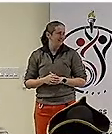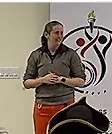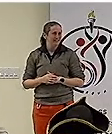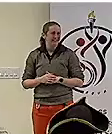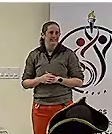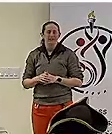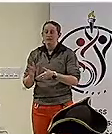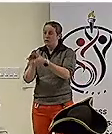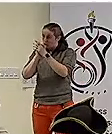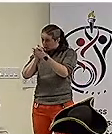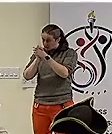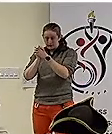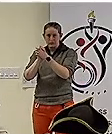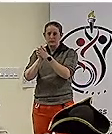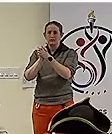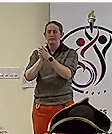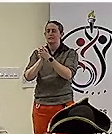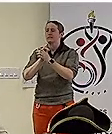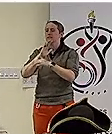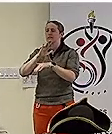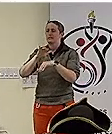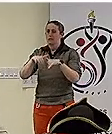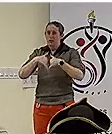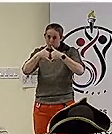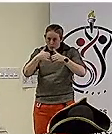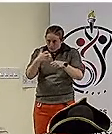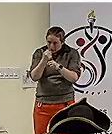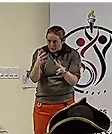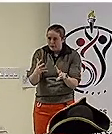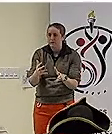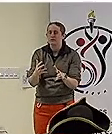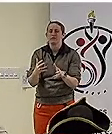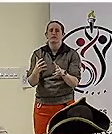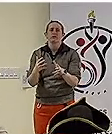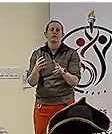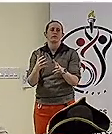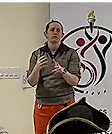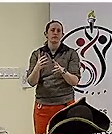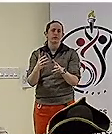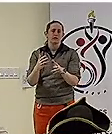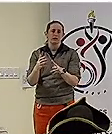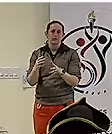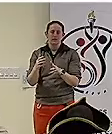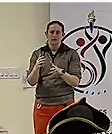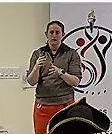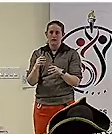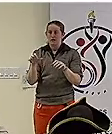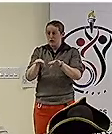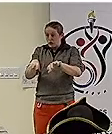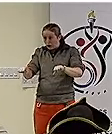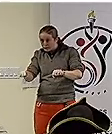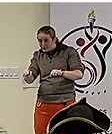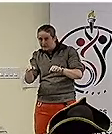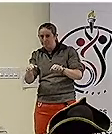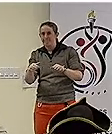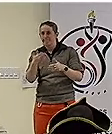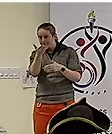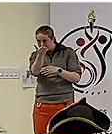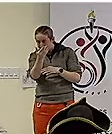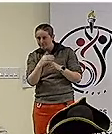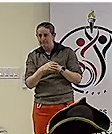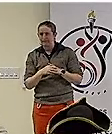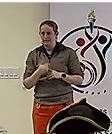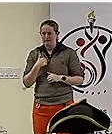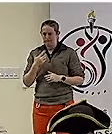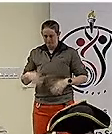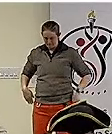congratulations to all of our award recipients, to our recipient for the scholarship. And again, keep my hands